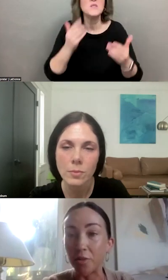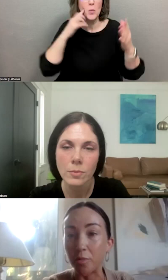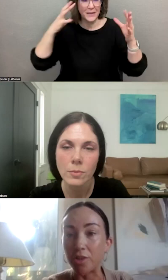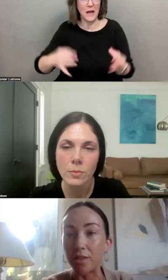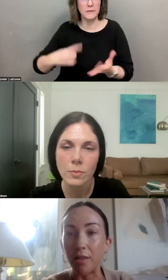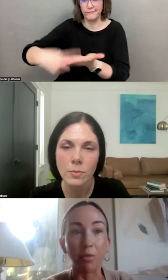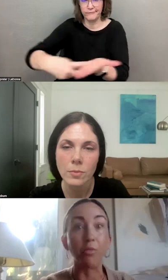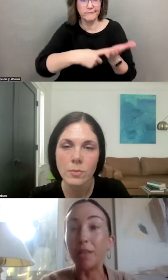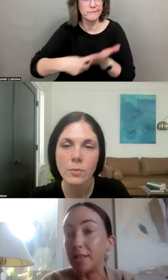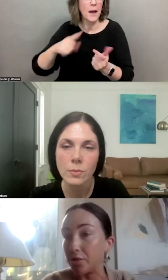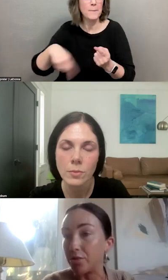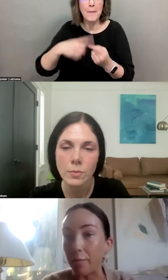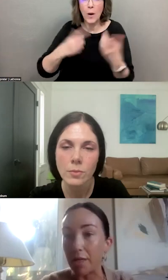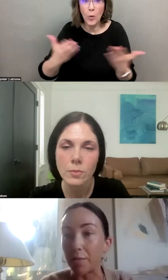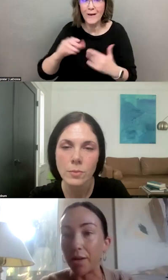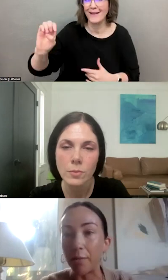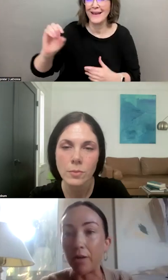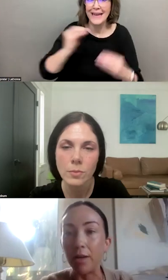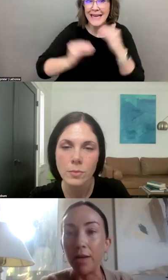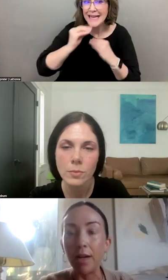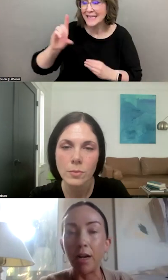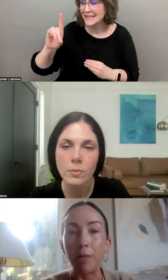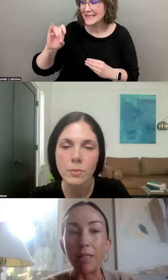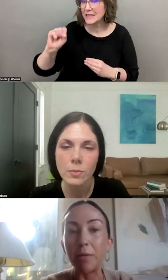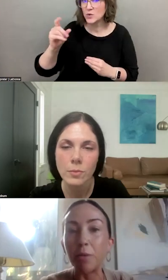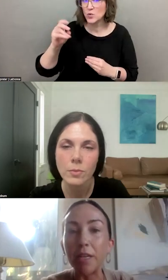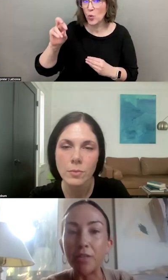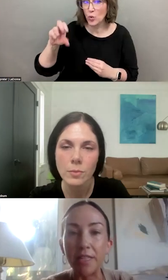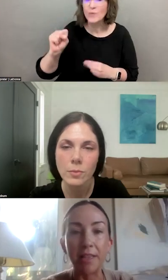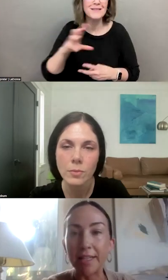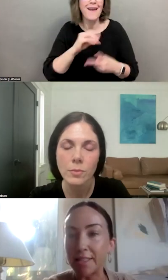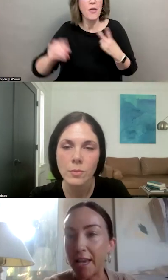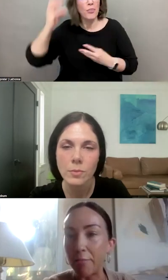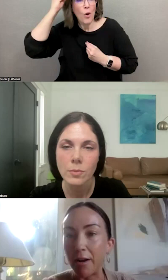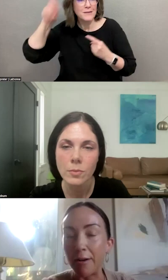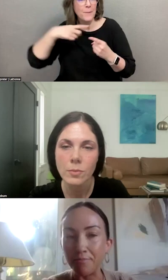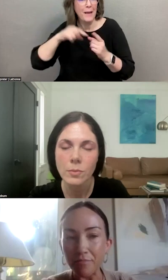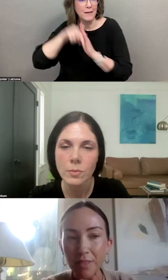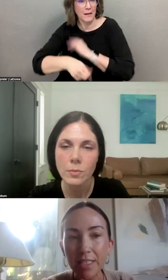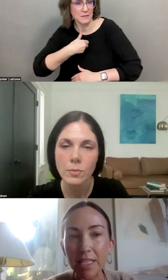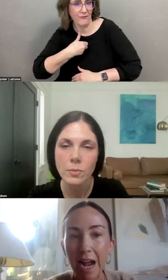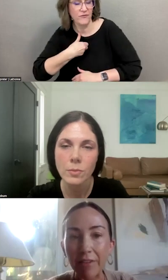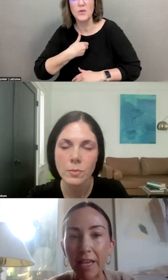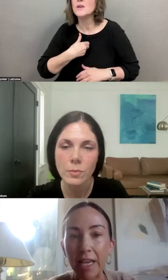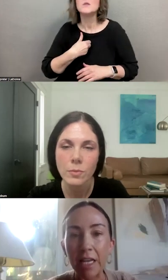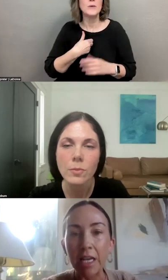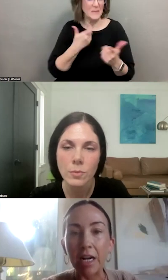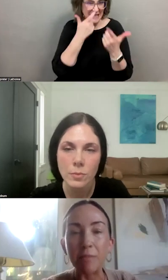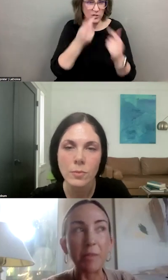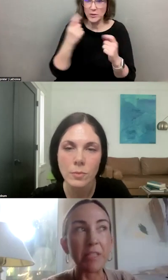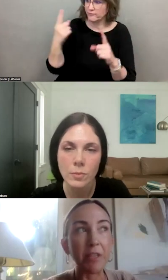suicidal depression that were really still not being spoken about. And it's been a really interesting landscape to